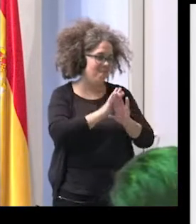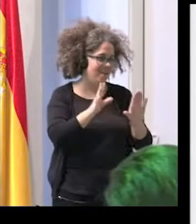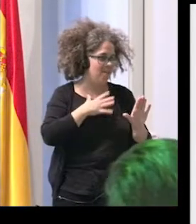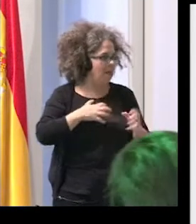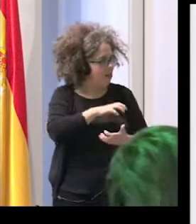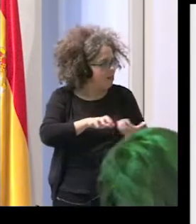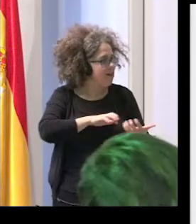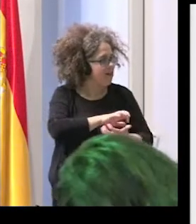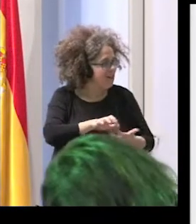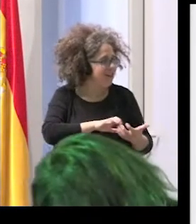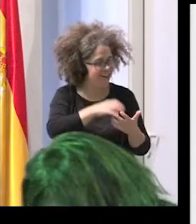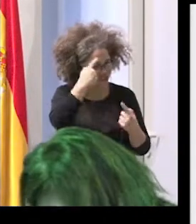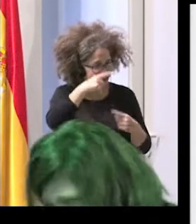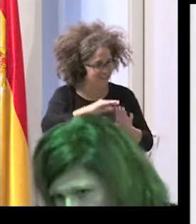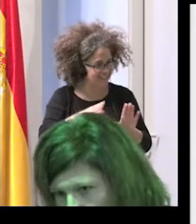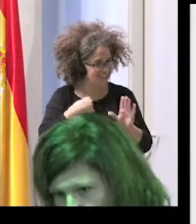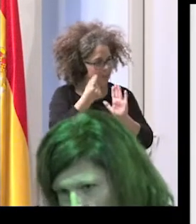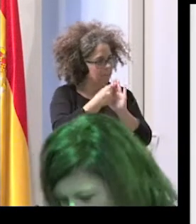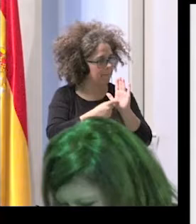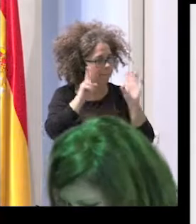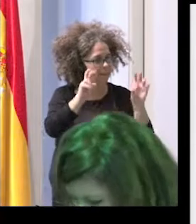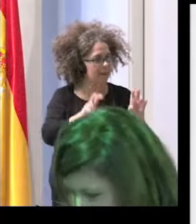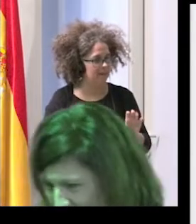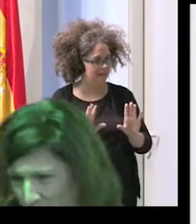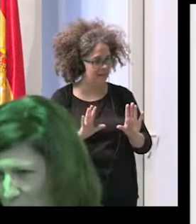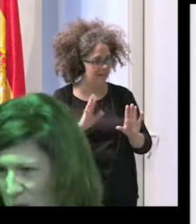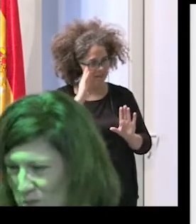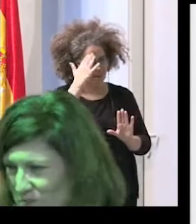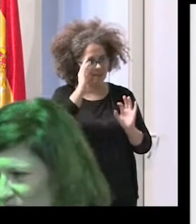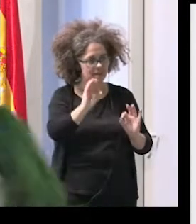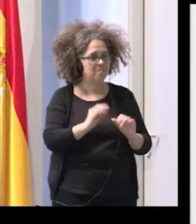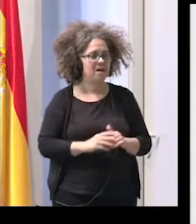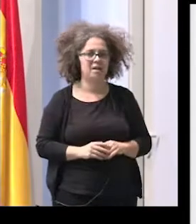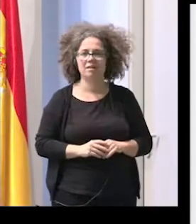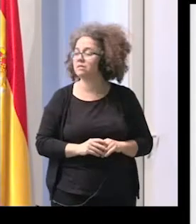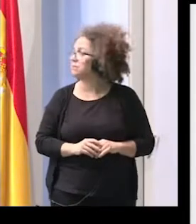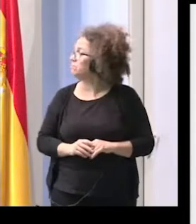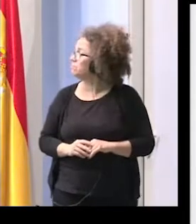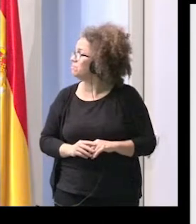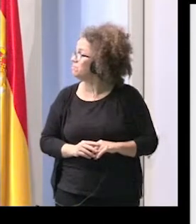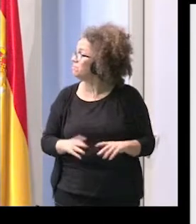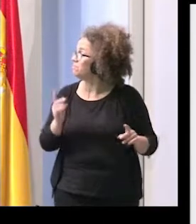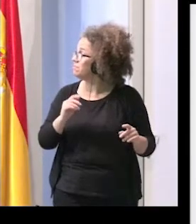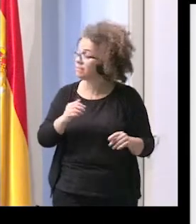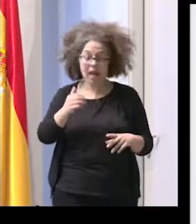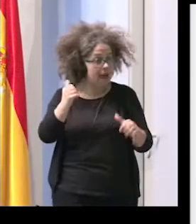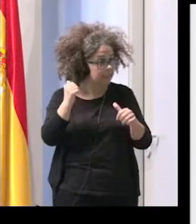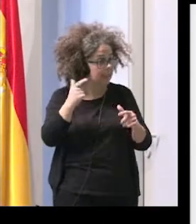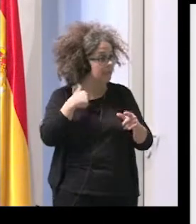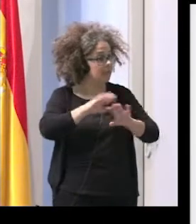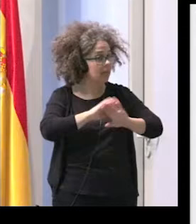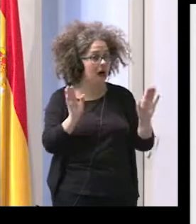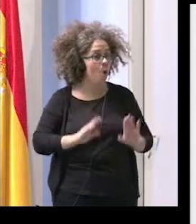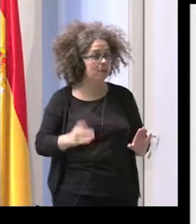the main points are of this talk. This slide will actually be the last slide, so if you fall asleep in the middle,